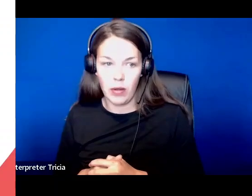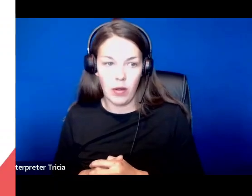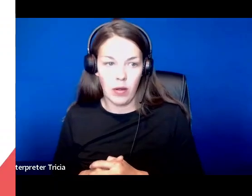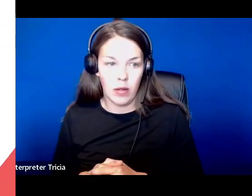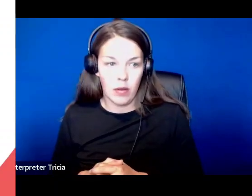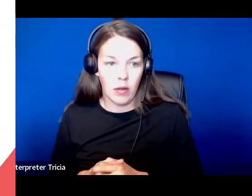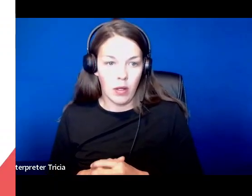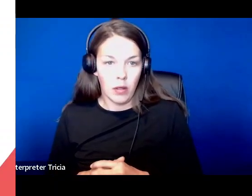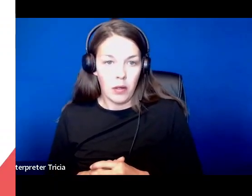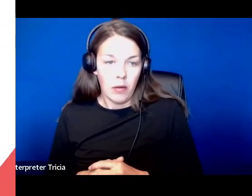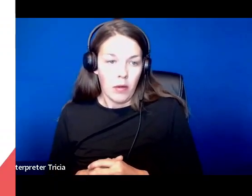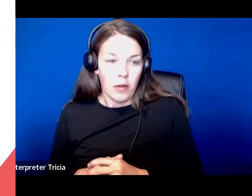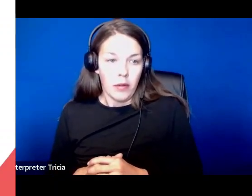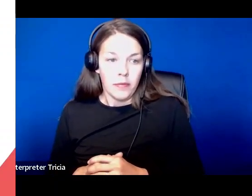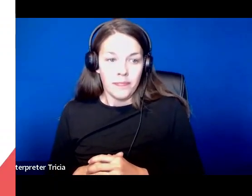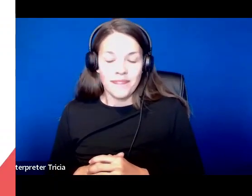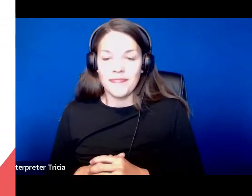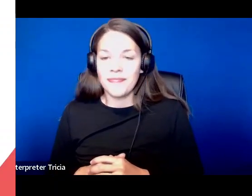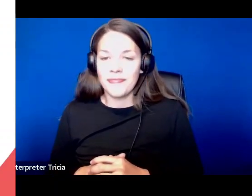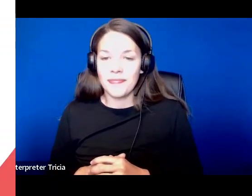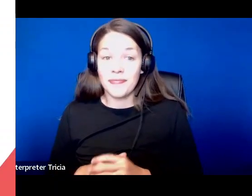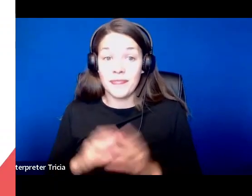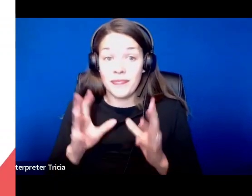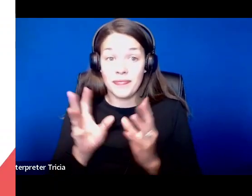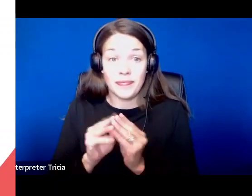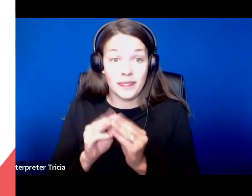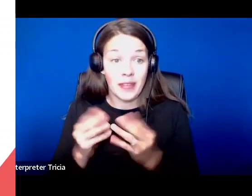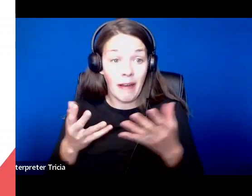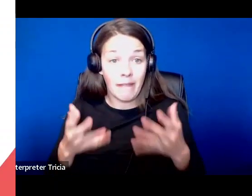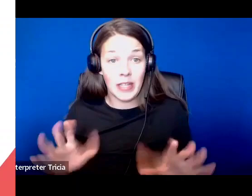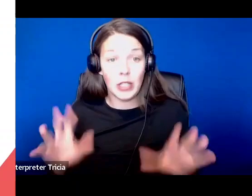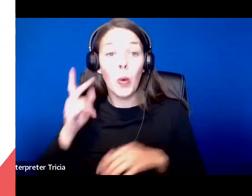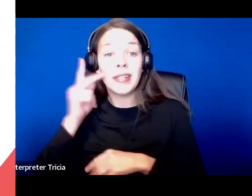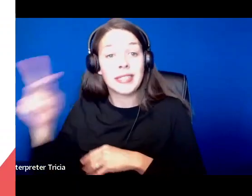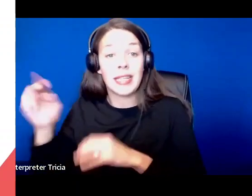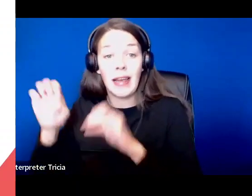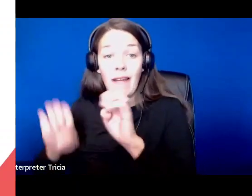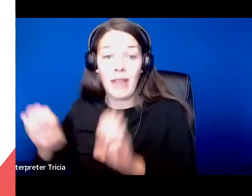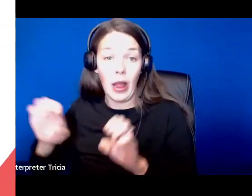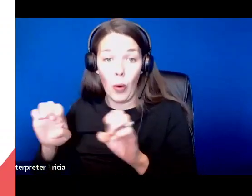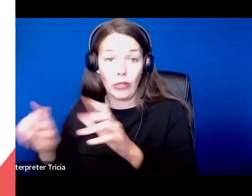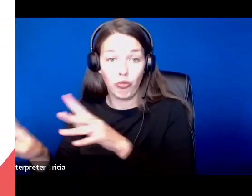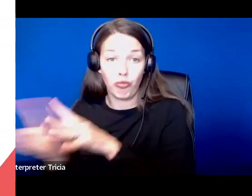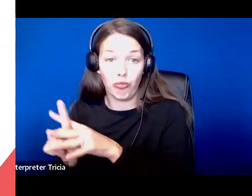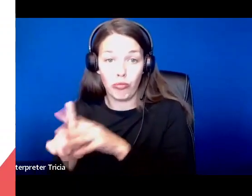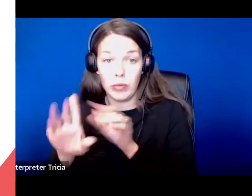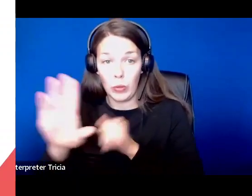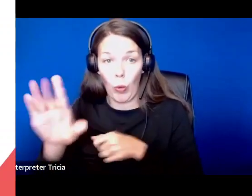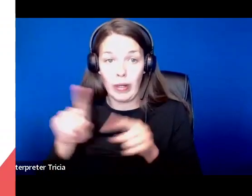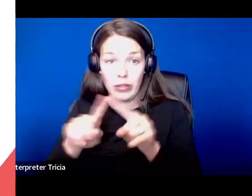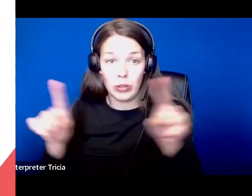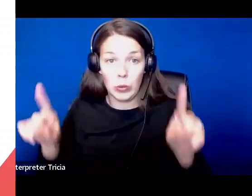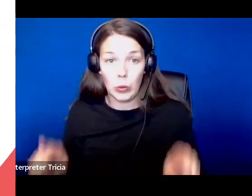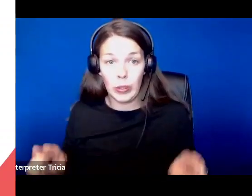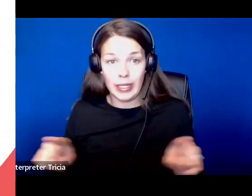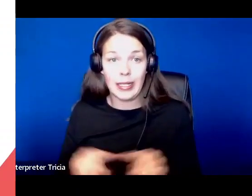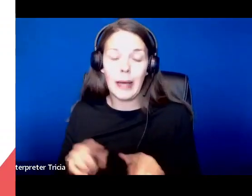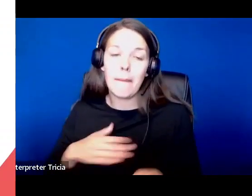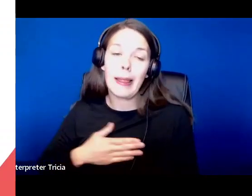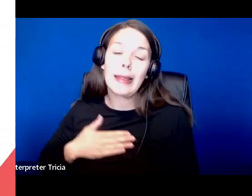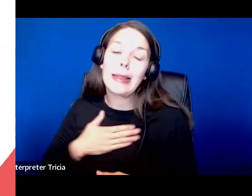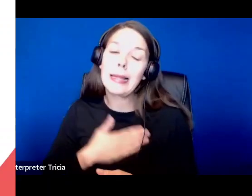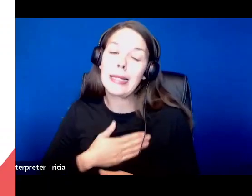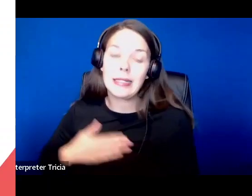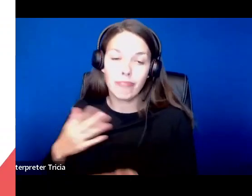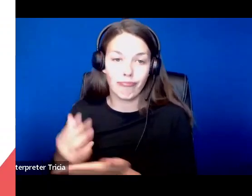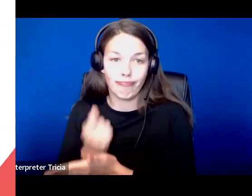If you have, at the close of today's session, you'll see a quick evaluation appear on your screen on your browser. So please take a moment